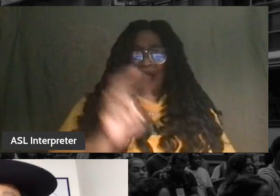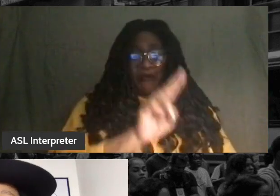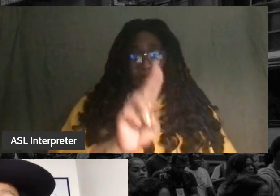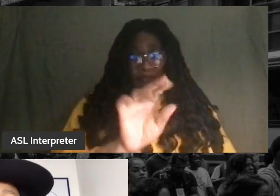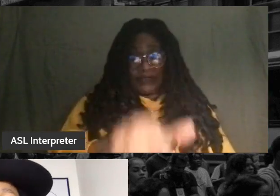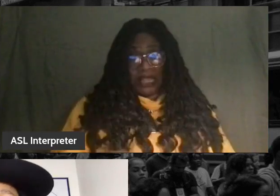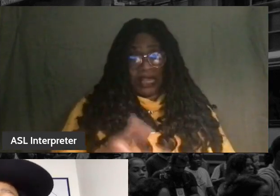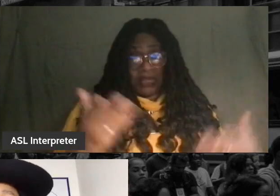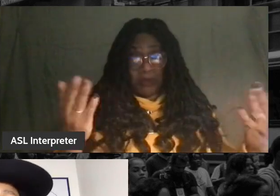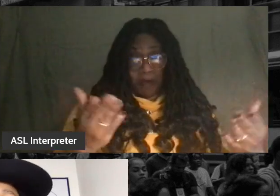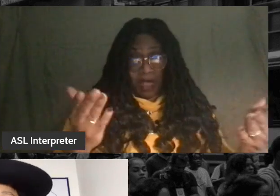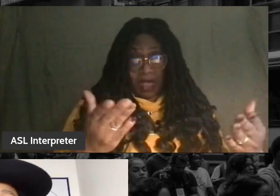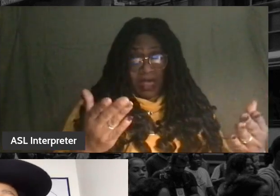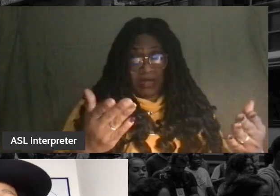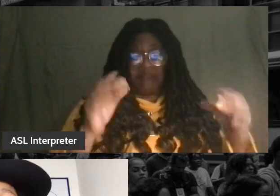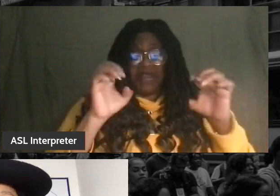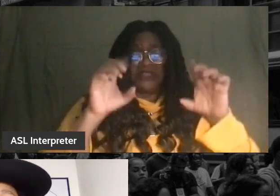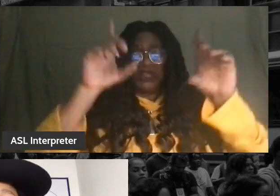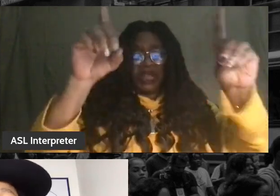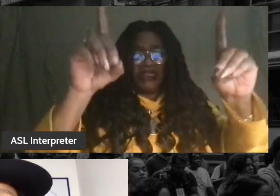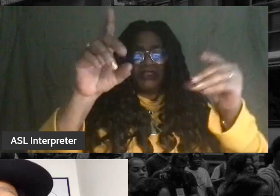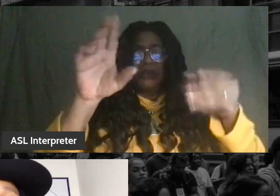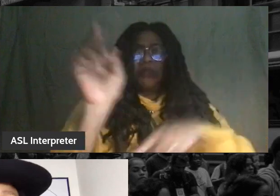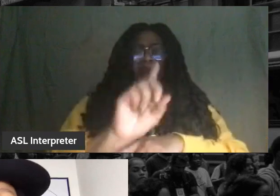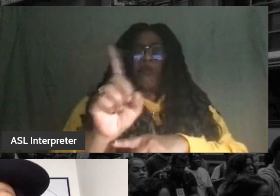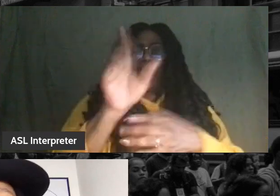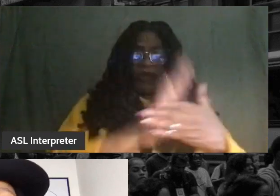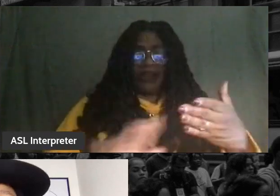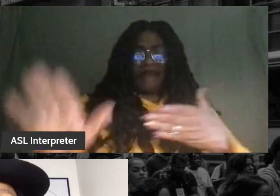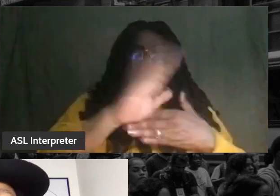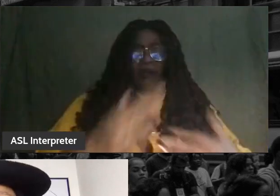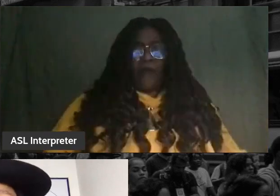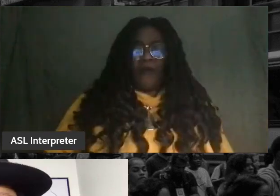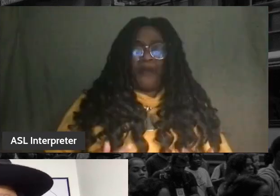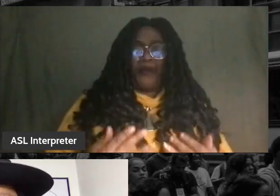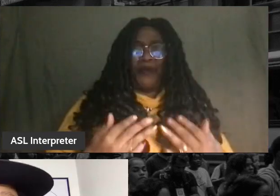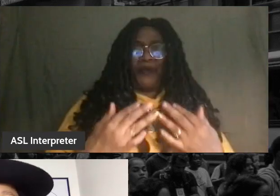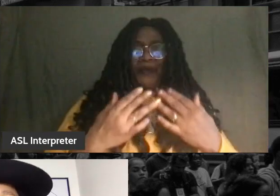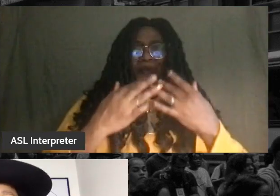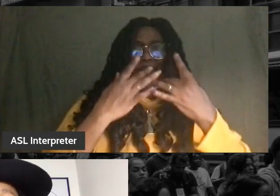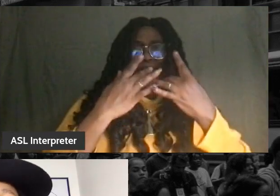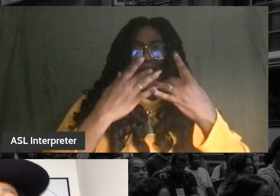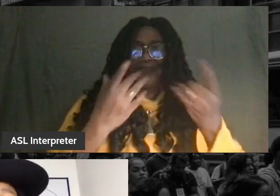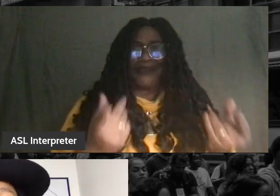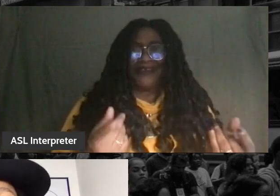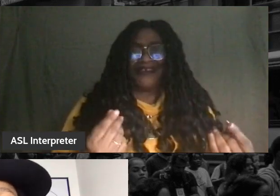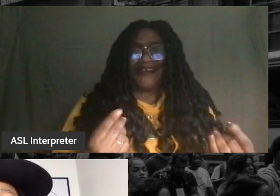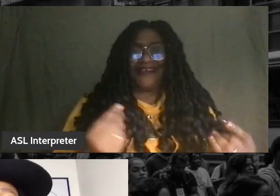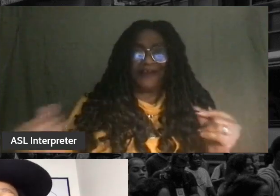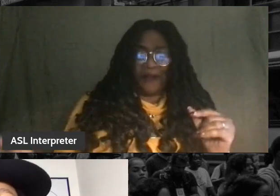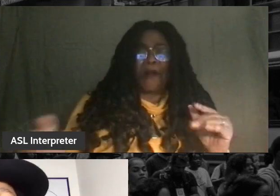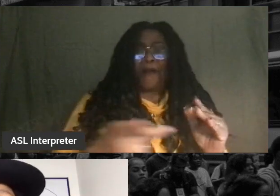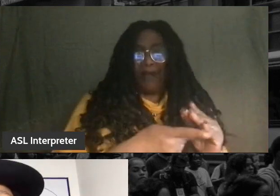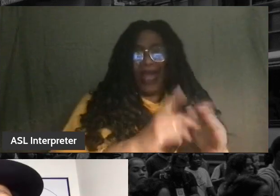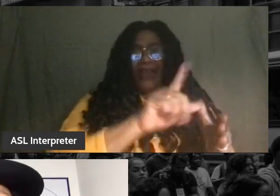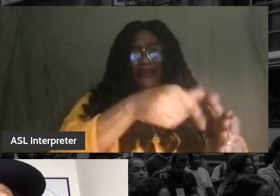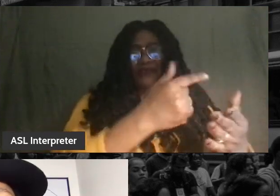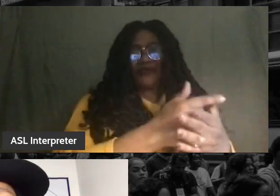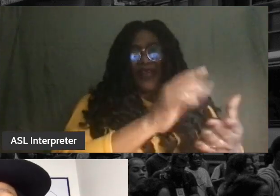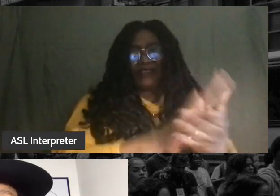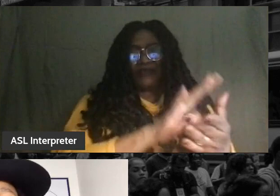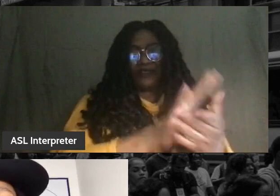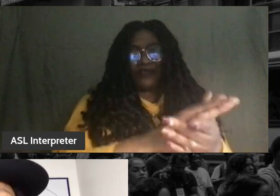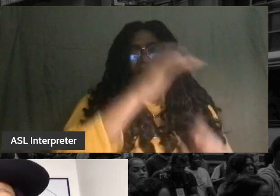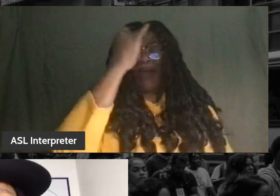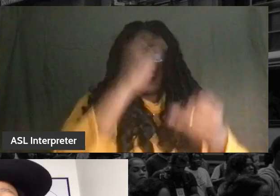tool in a university setting actually inspired me to go back to grad school. And I'm actually in my last year right now, earning